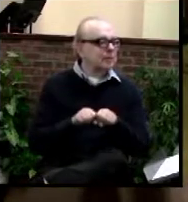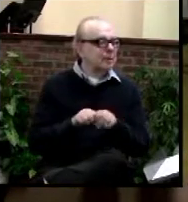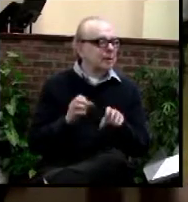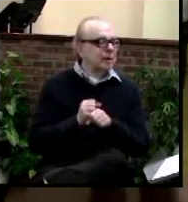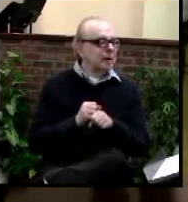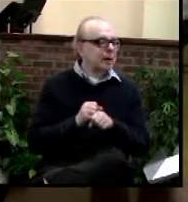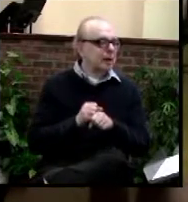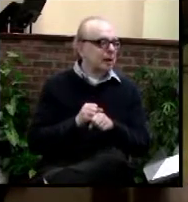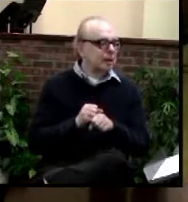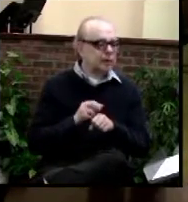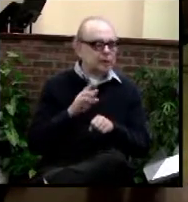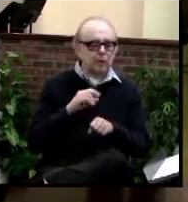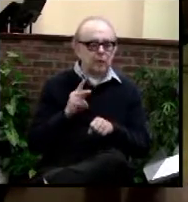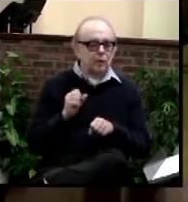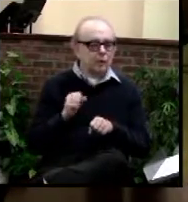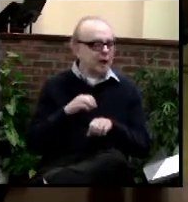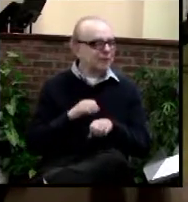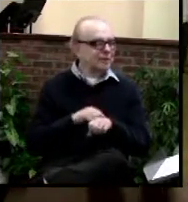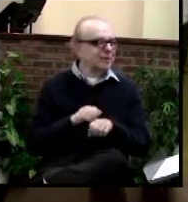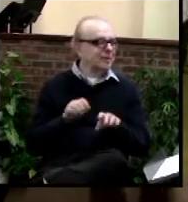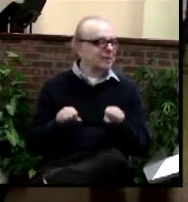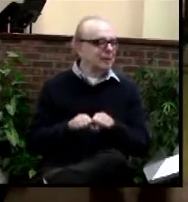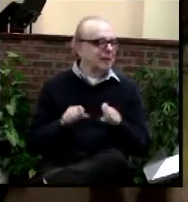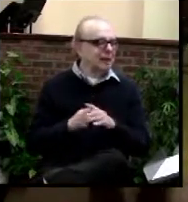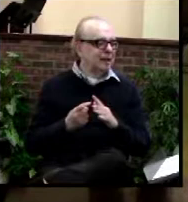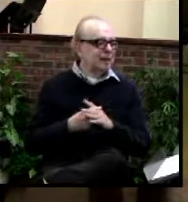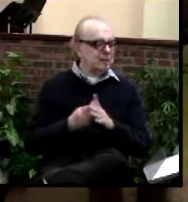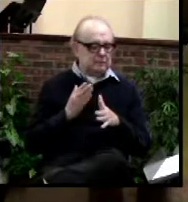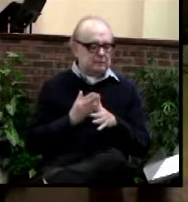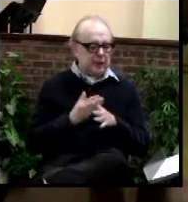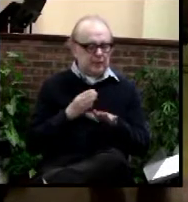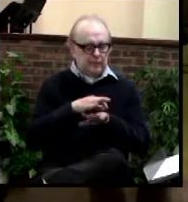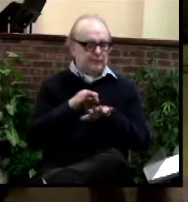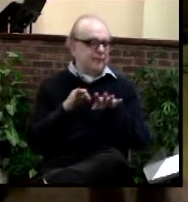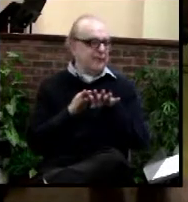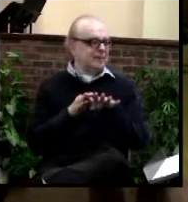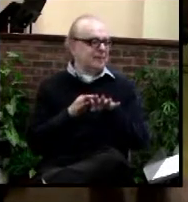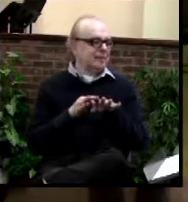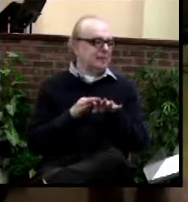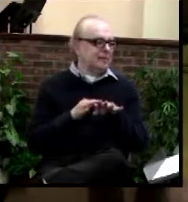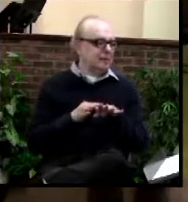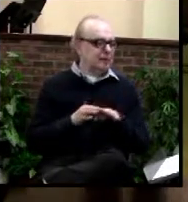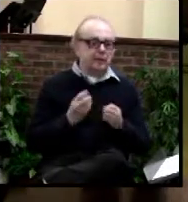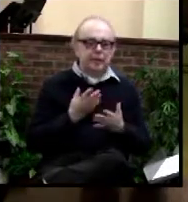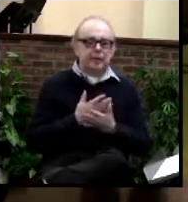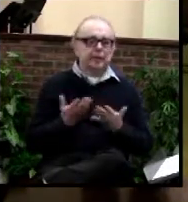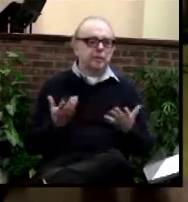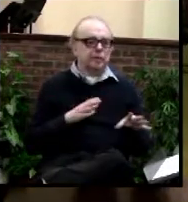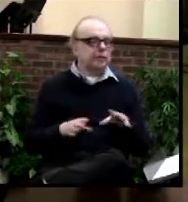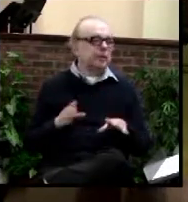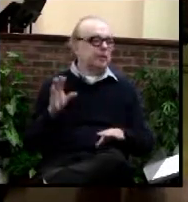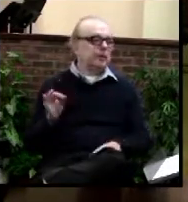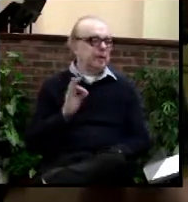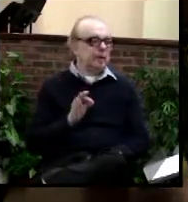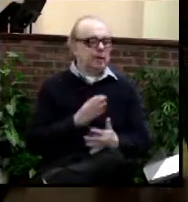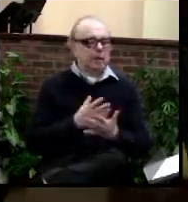You get rocks in them, and they start to irritate your feet. There's not too many things you can do with flip-flops. The same thing with